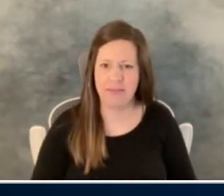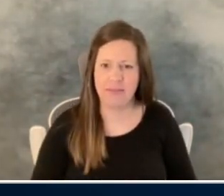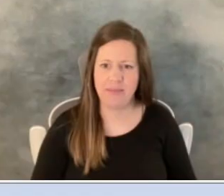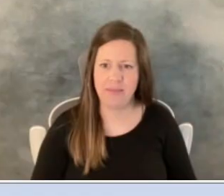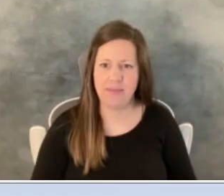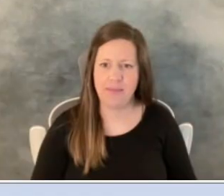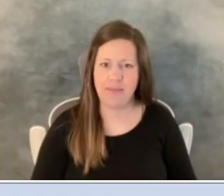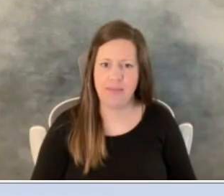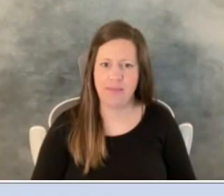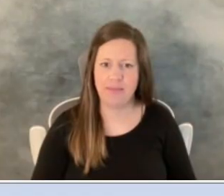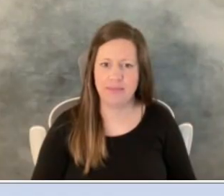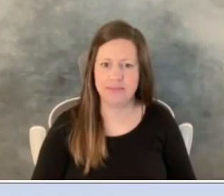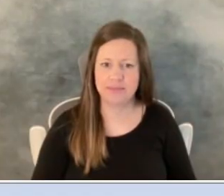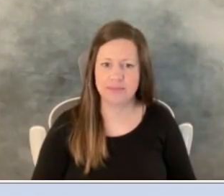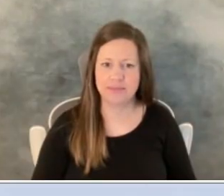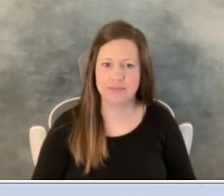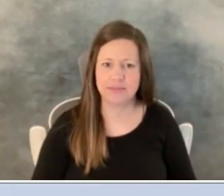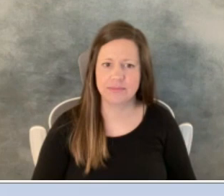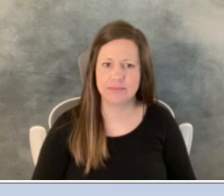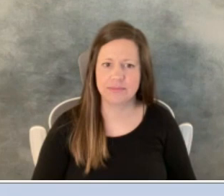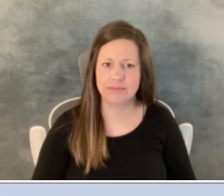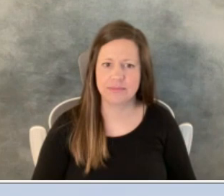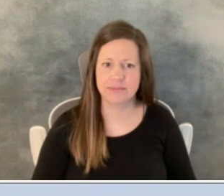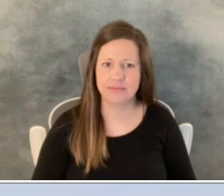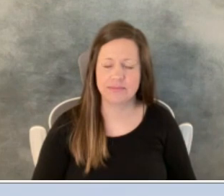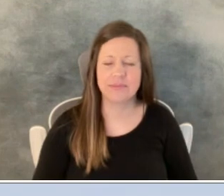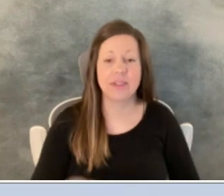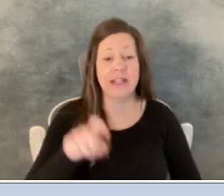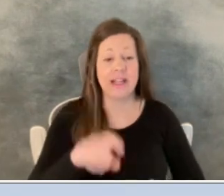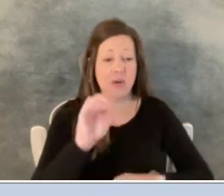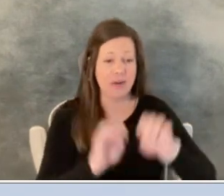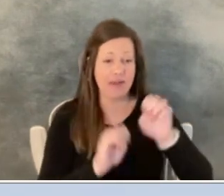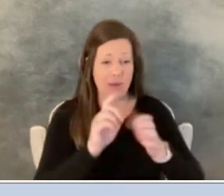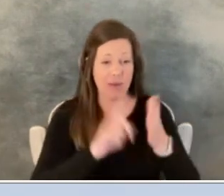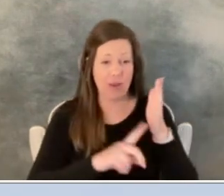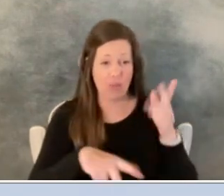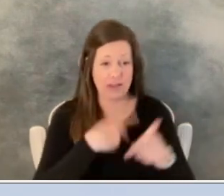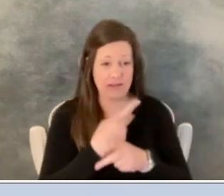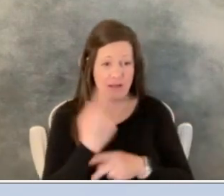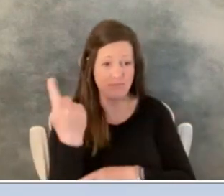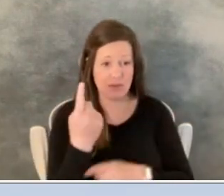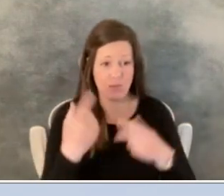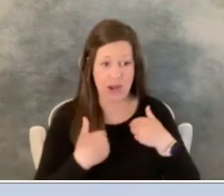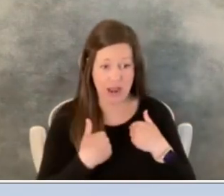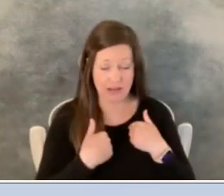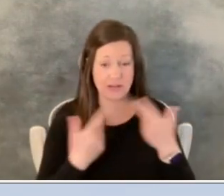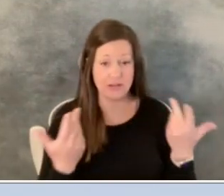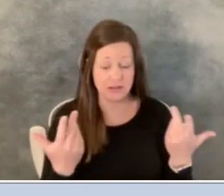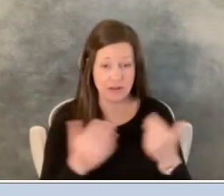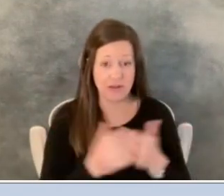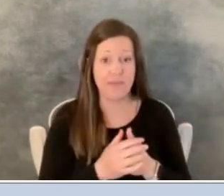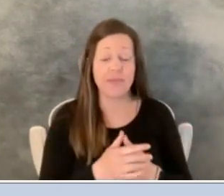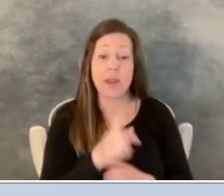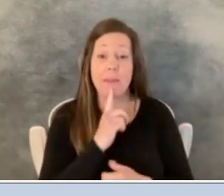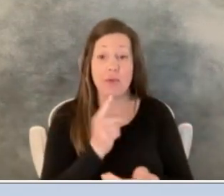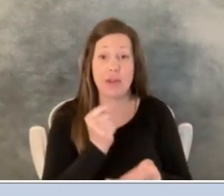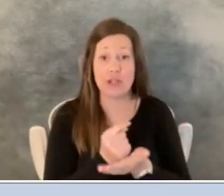So we'll need to evaluate what type of hypersomnia one has. But basically, the treatment